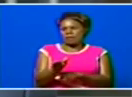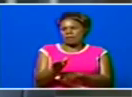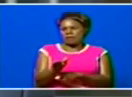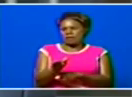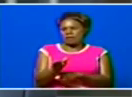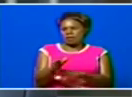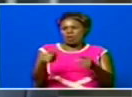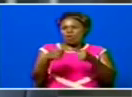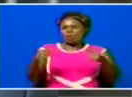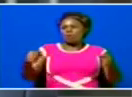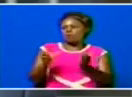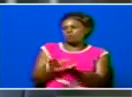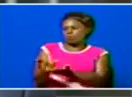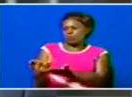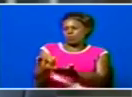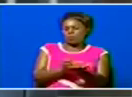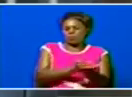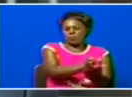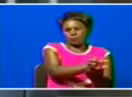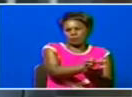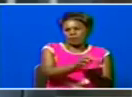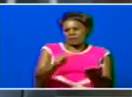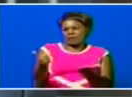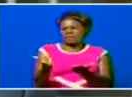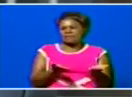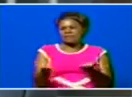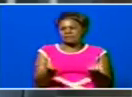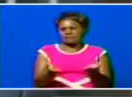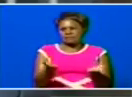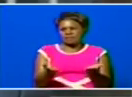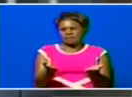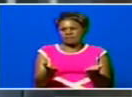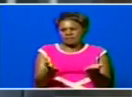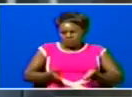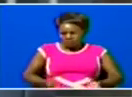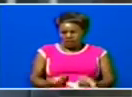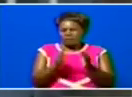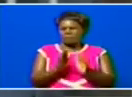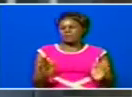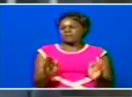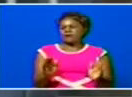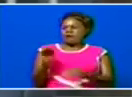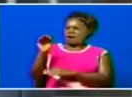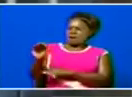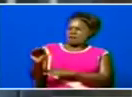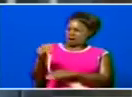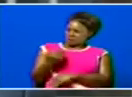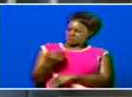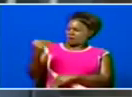have been against reimbursement for other services other than delivery. So we are asking